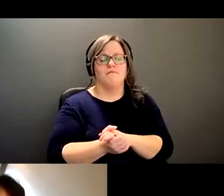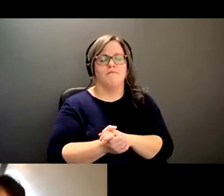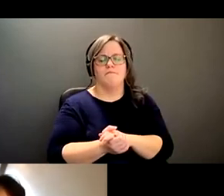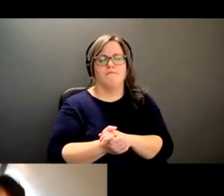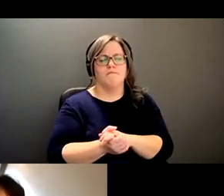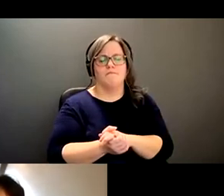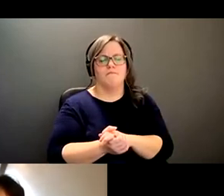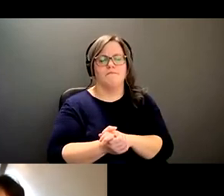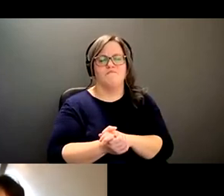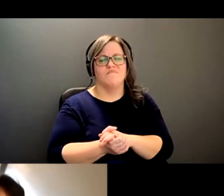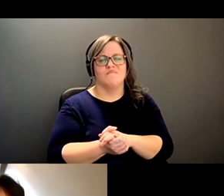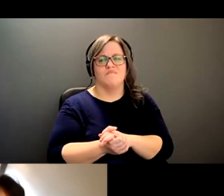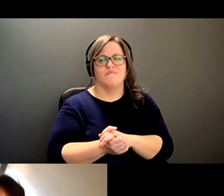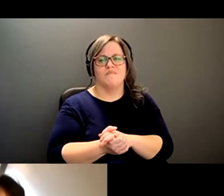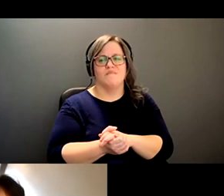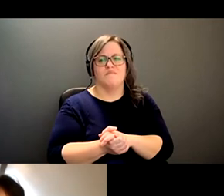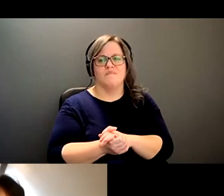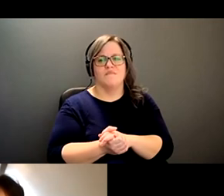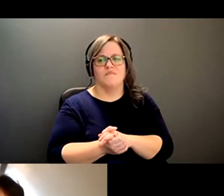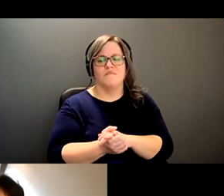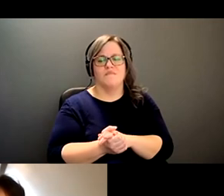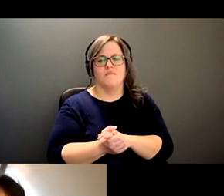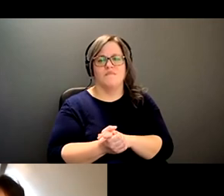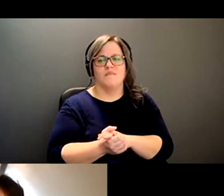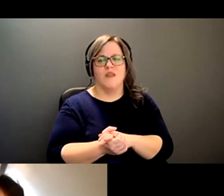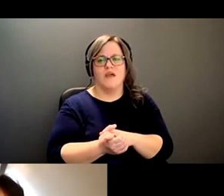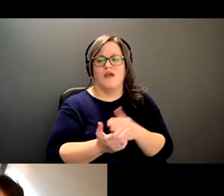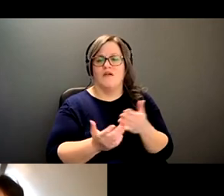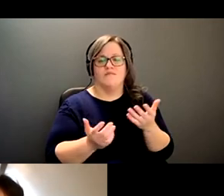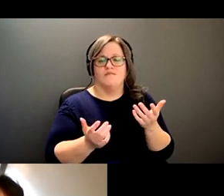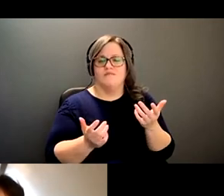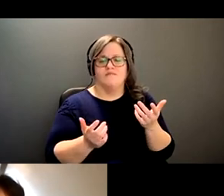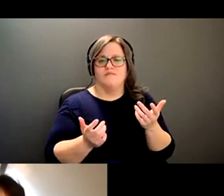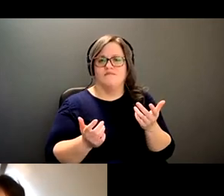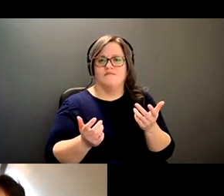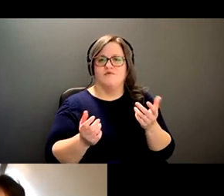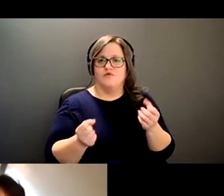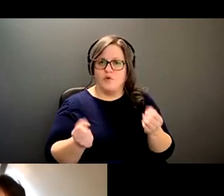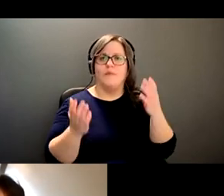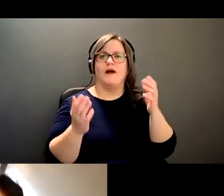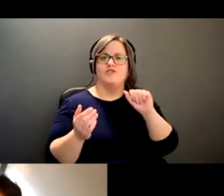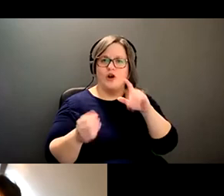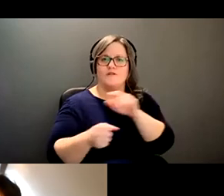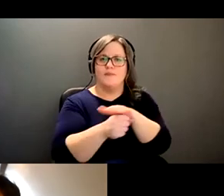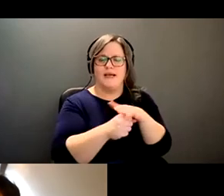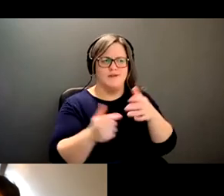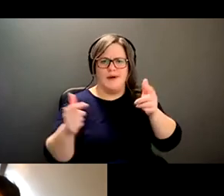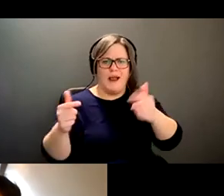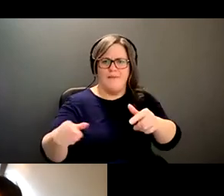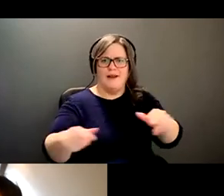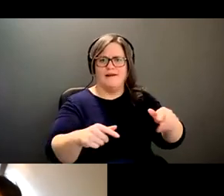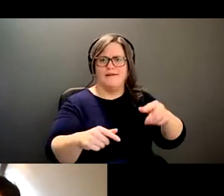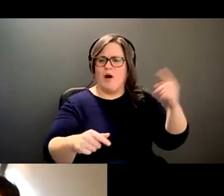what other spaces need to be explored because so much is happening all the time, but it's kind of like demystifying